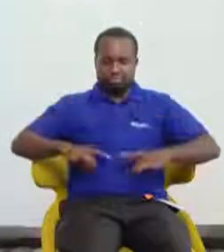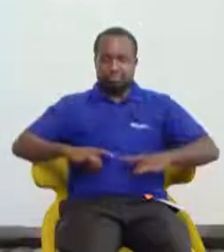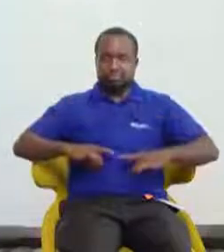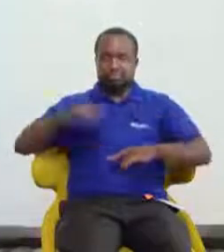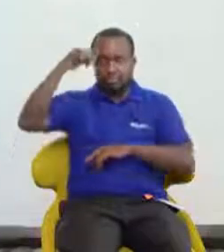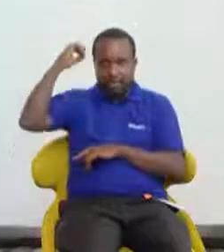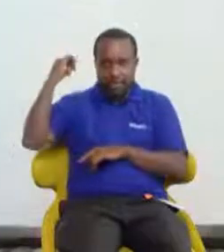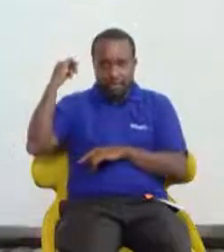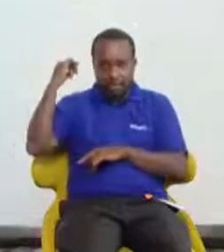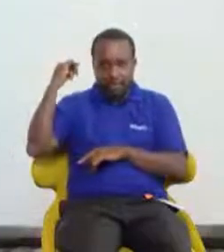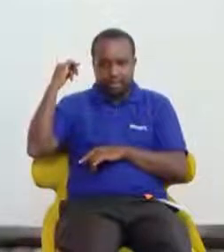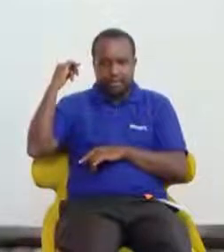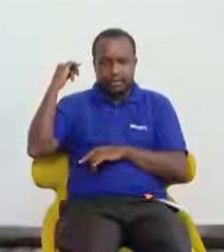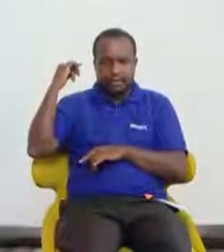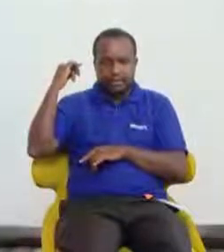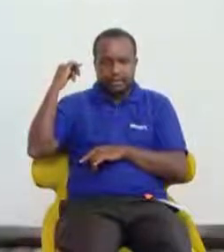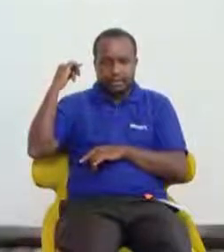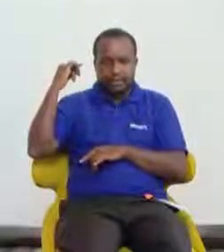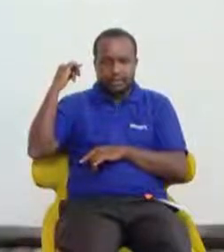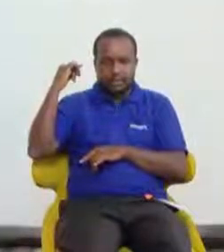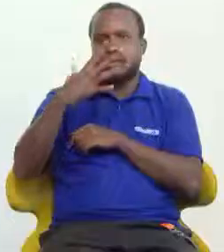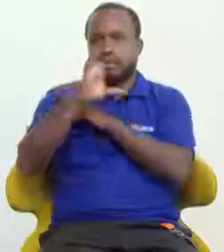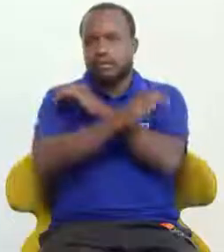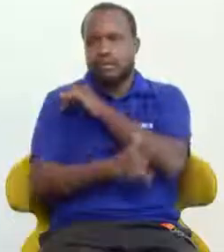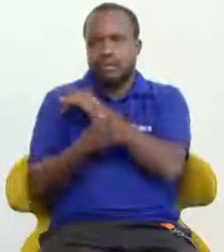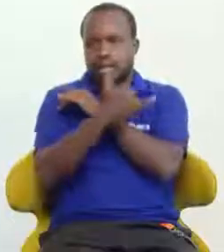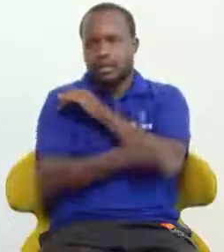Brief description of myself. I'm wearing a black dress,